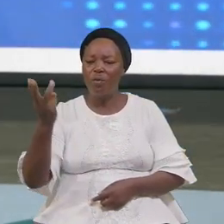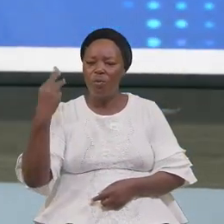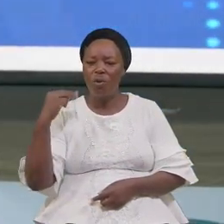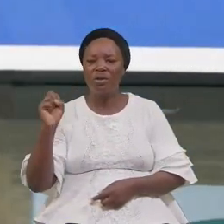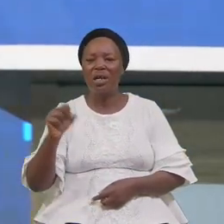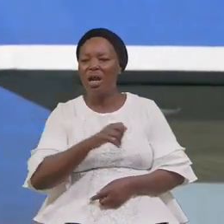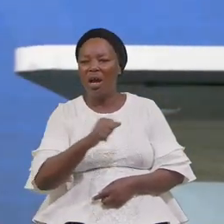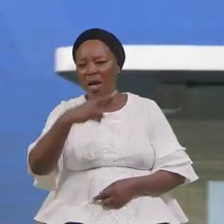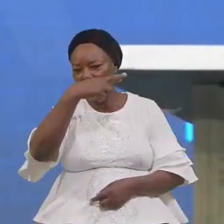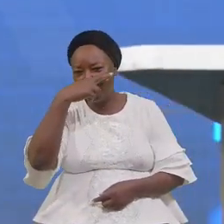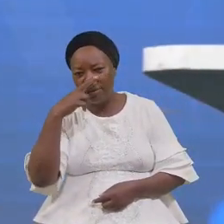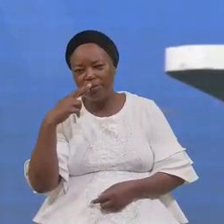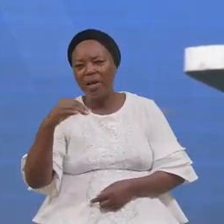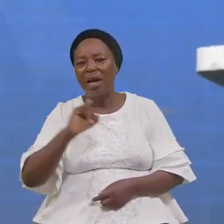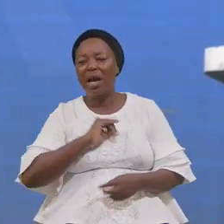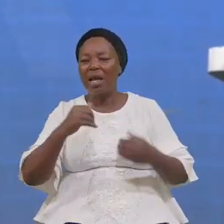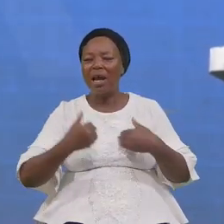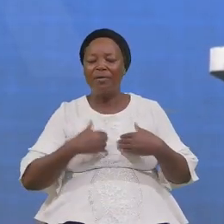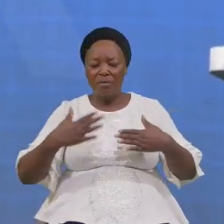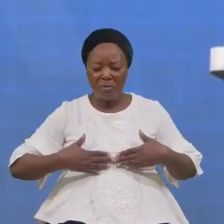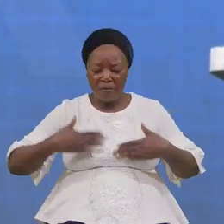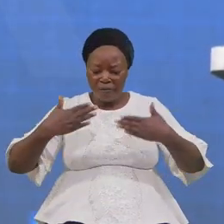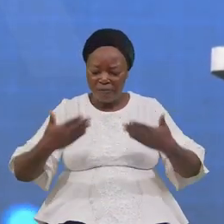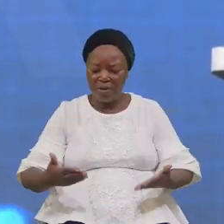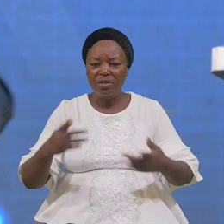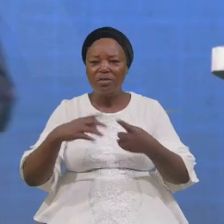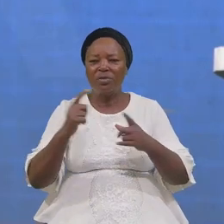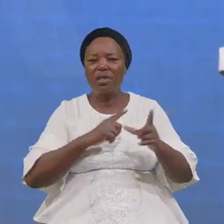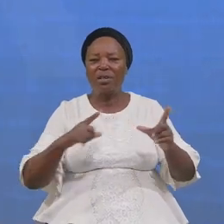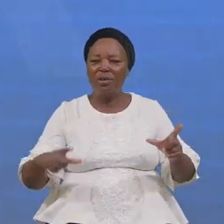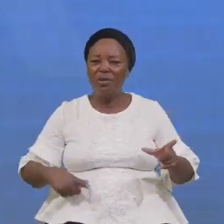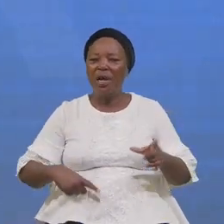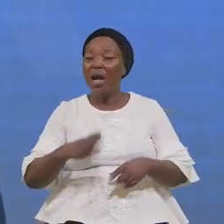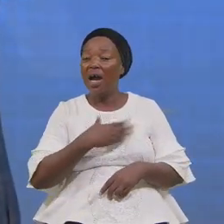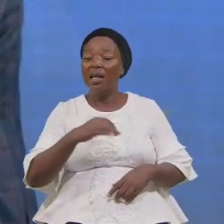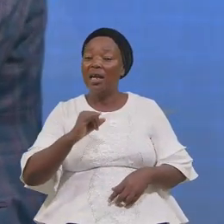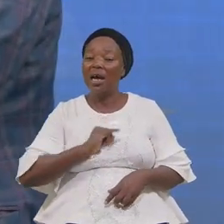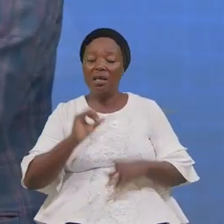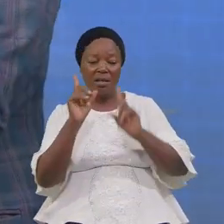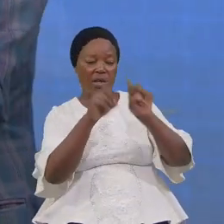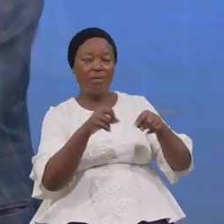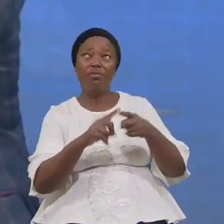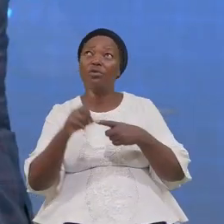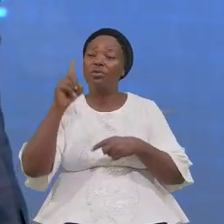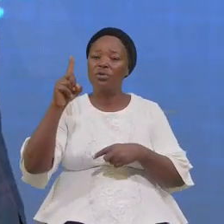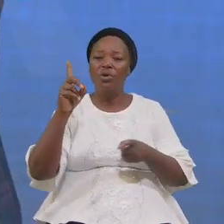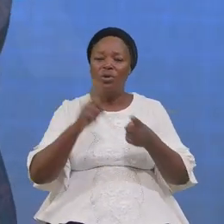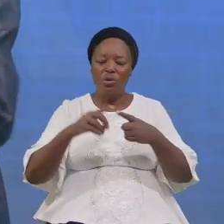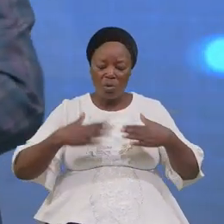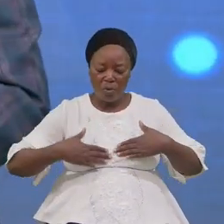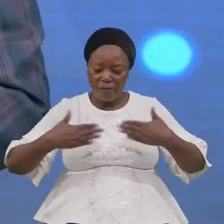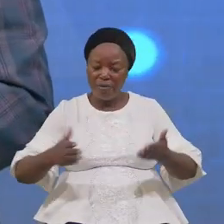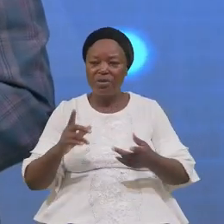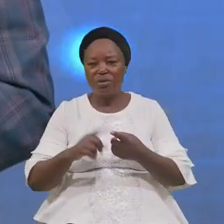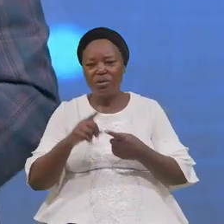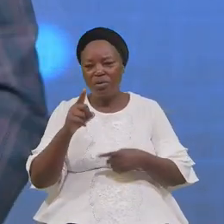I have confessed unto the Lord. And I come to you to confess to you and